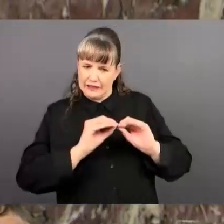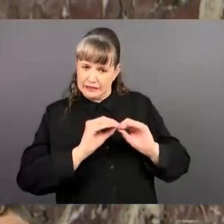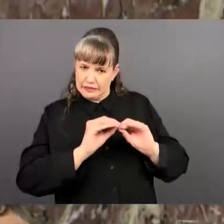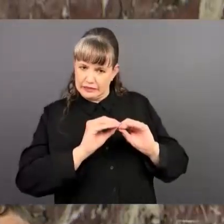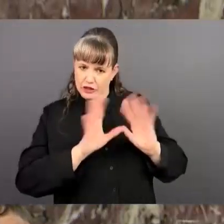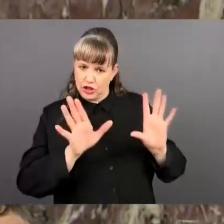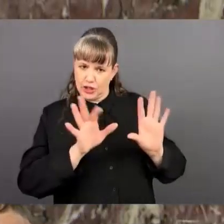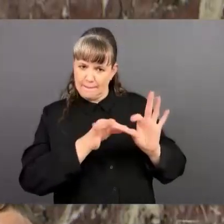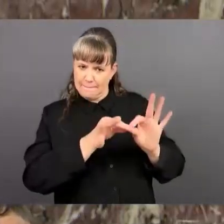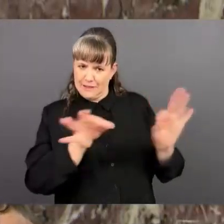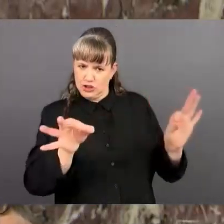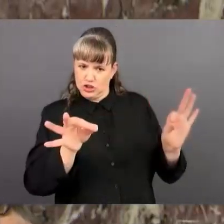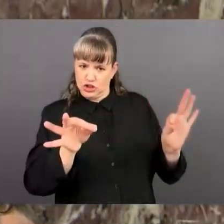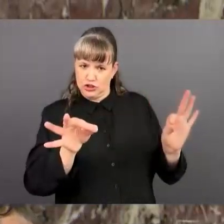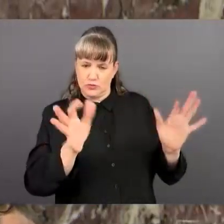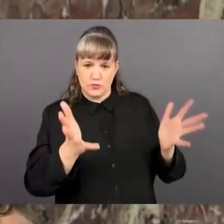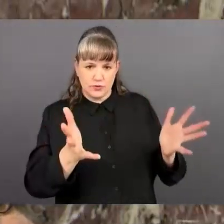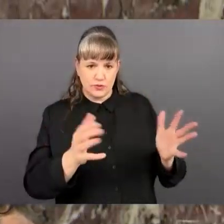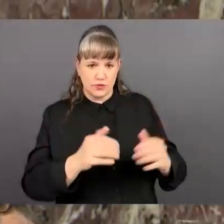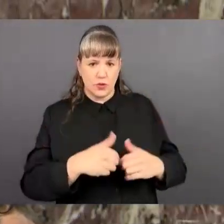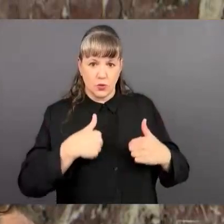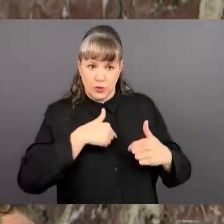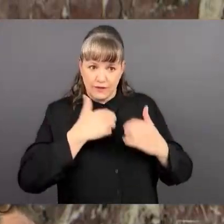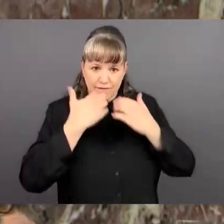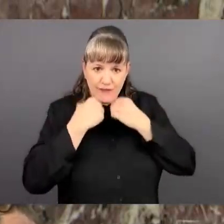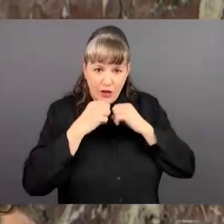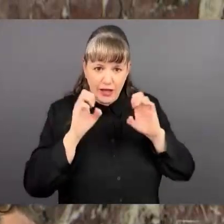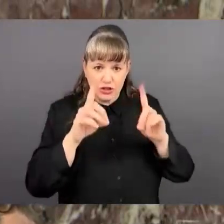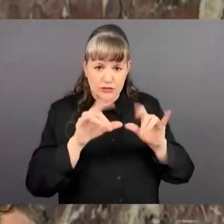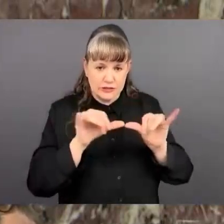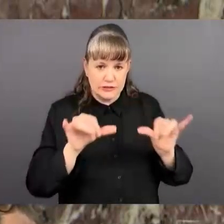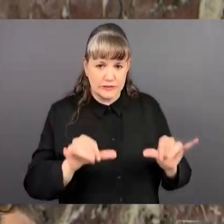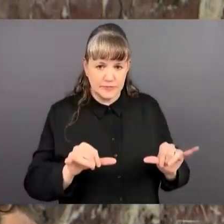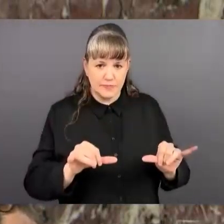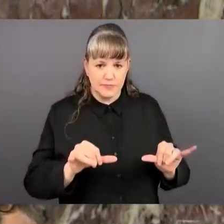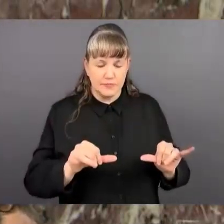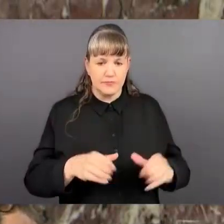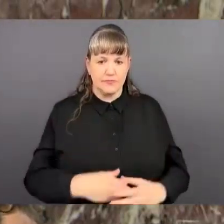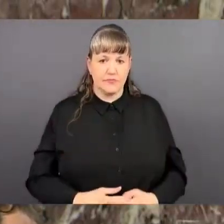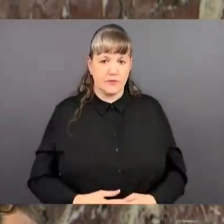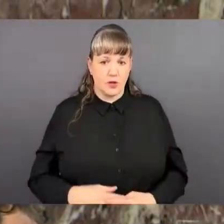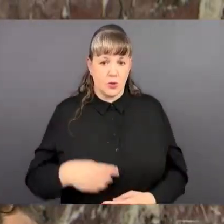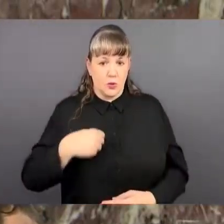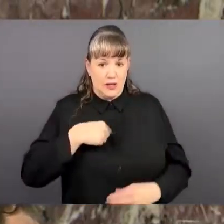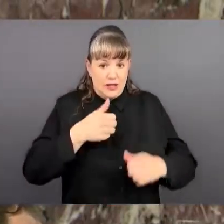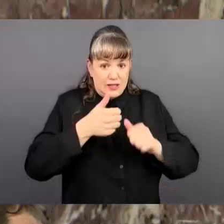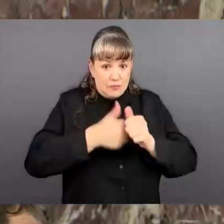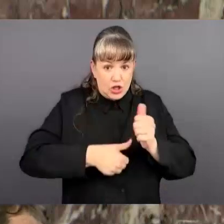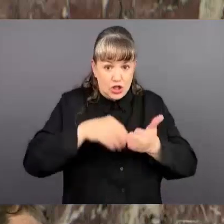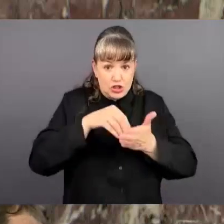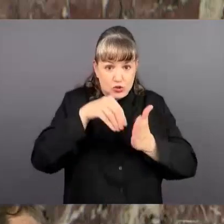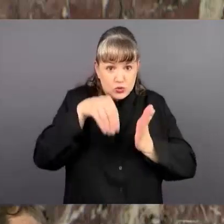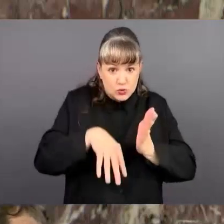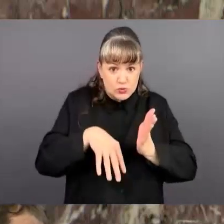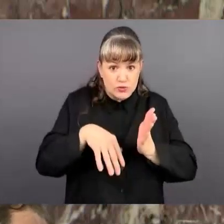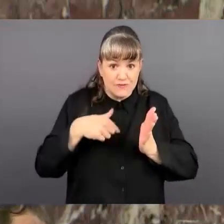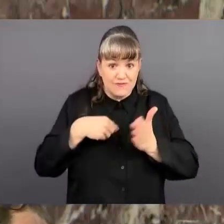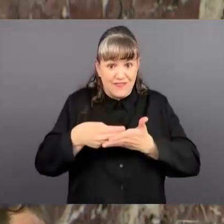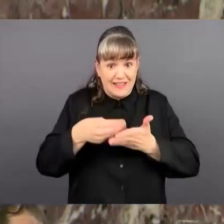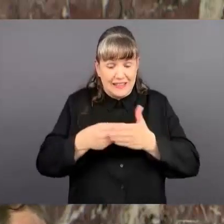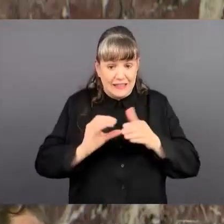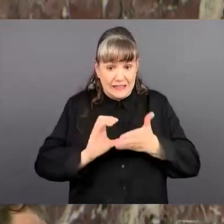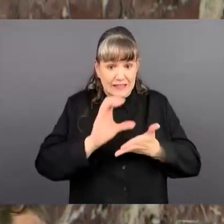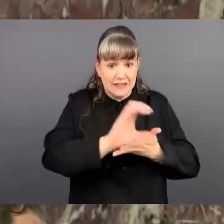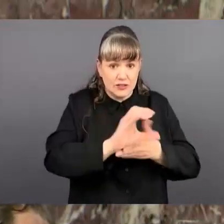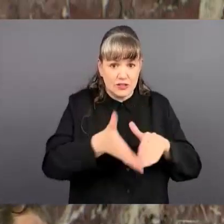the education system, that we have increased per pupil funding from $9,000 when we formed government